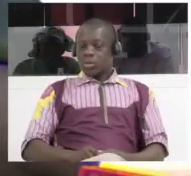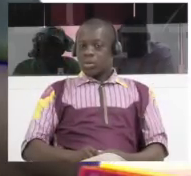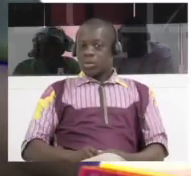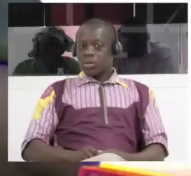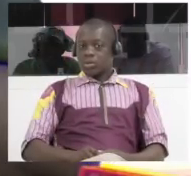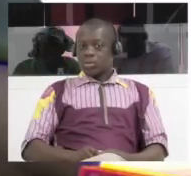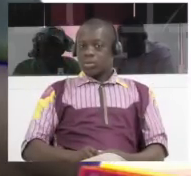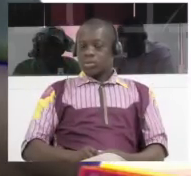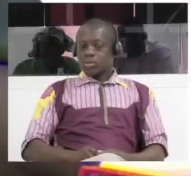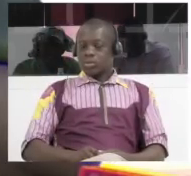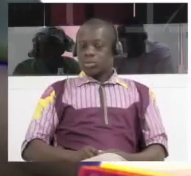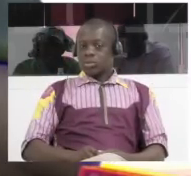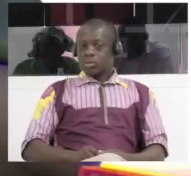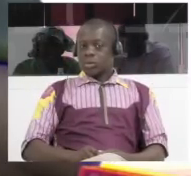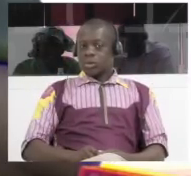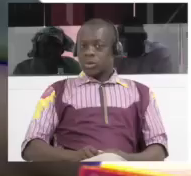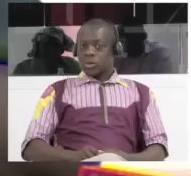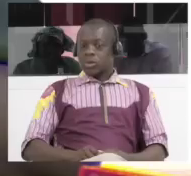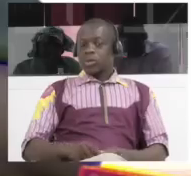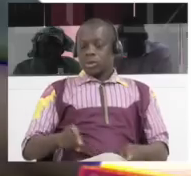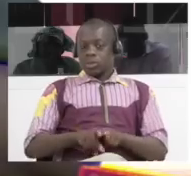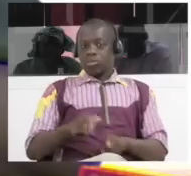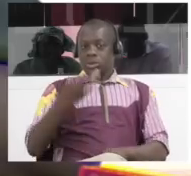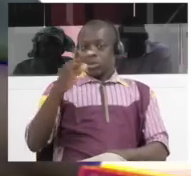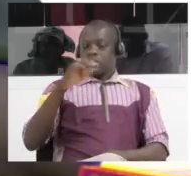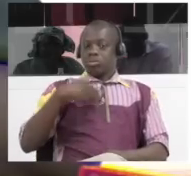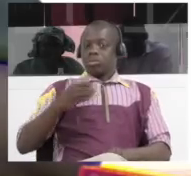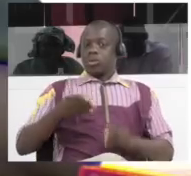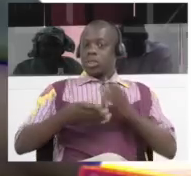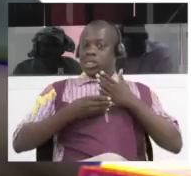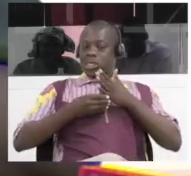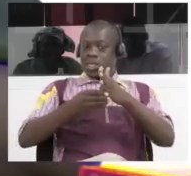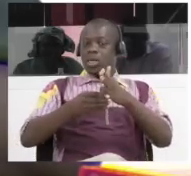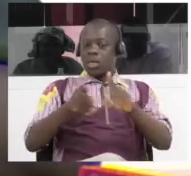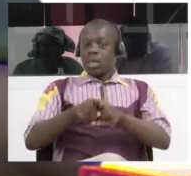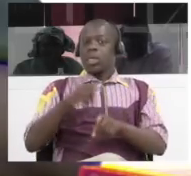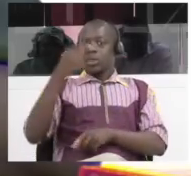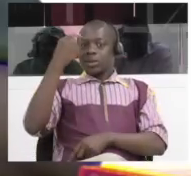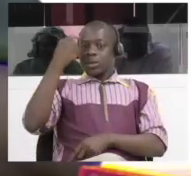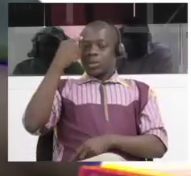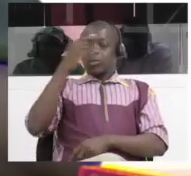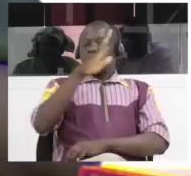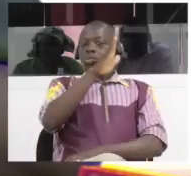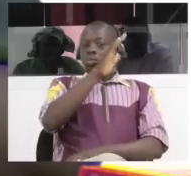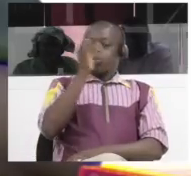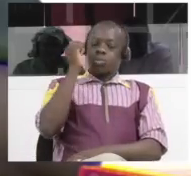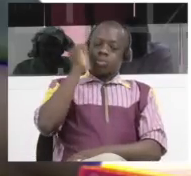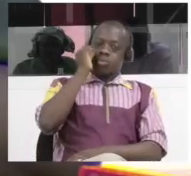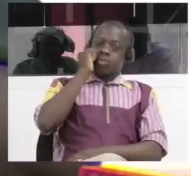As a military commander, I think we are always reminded